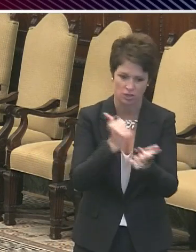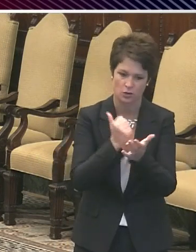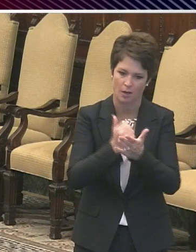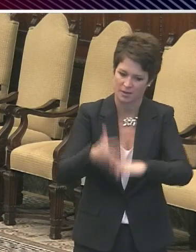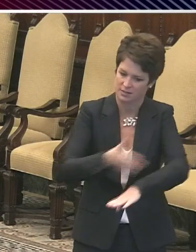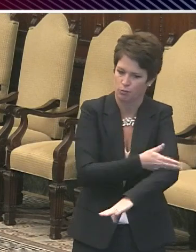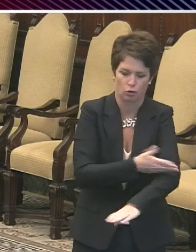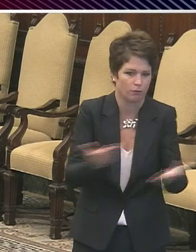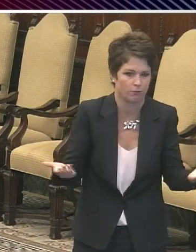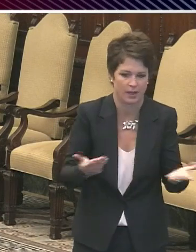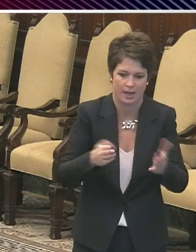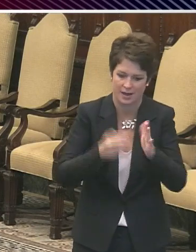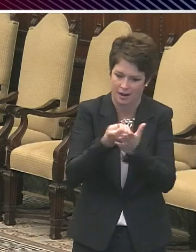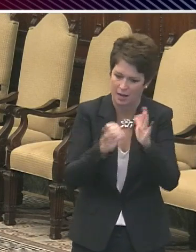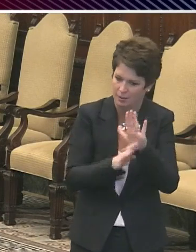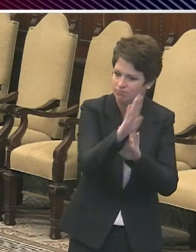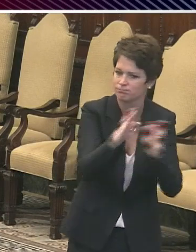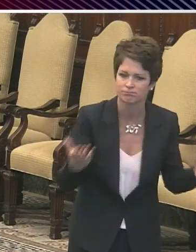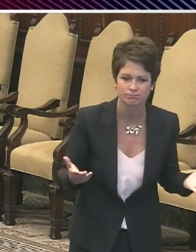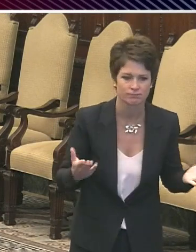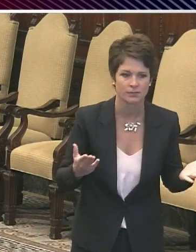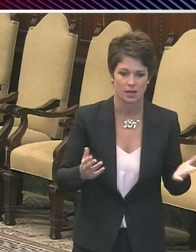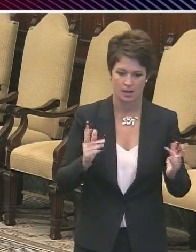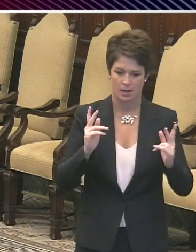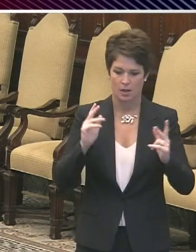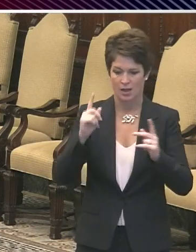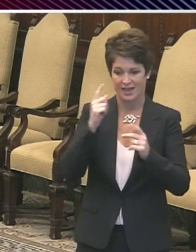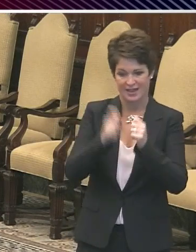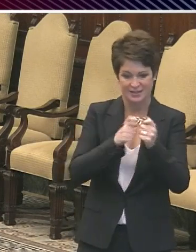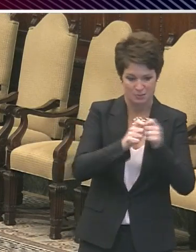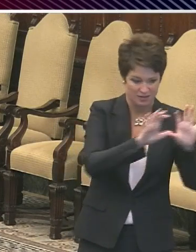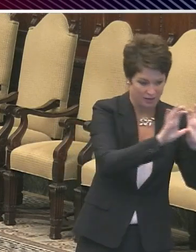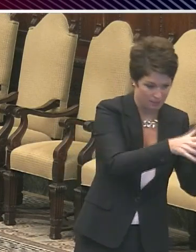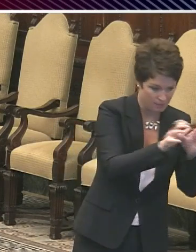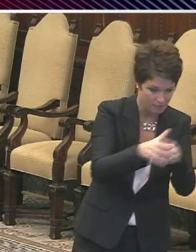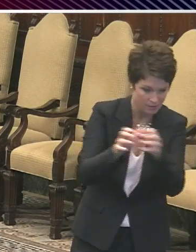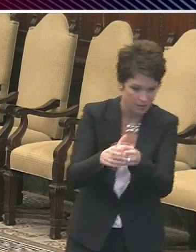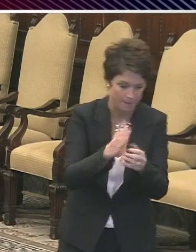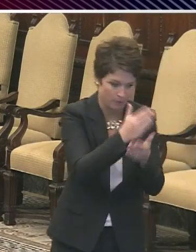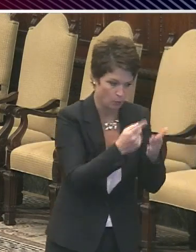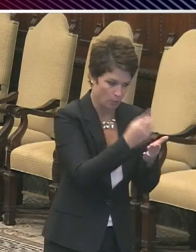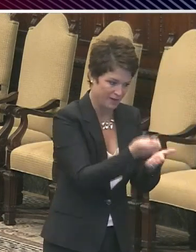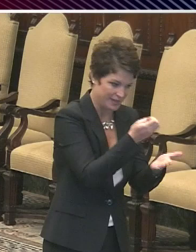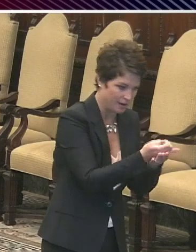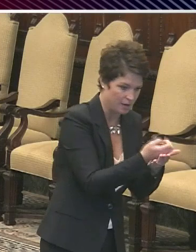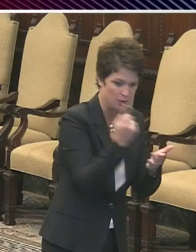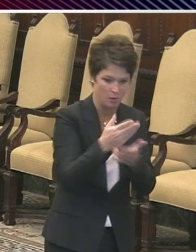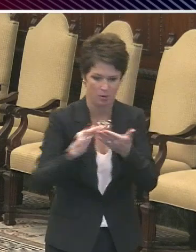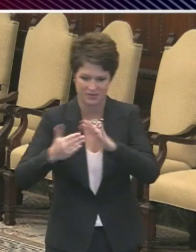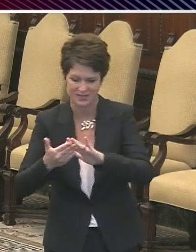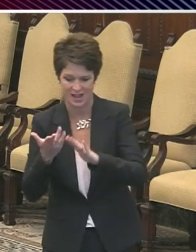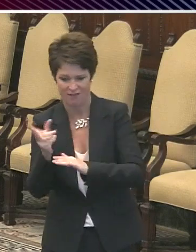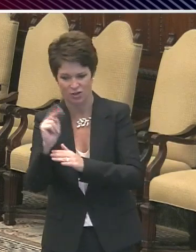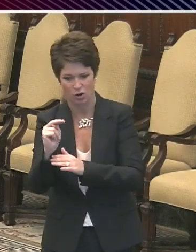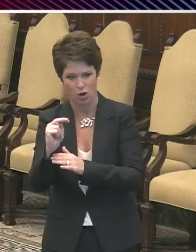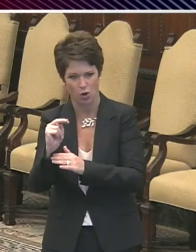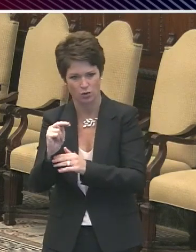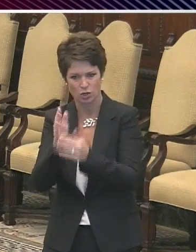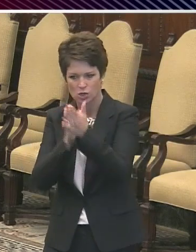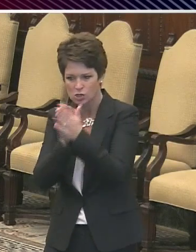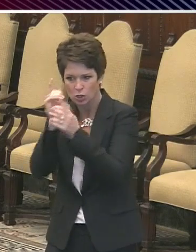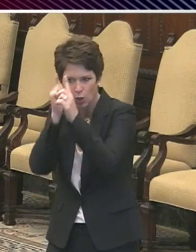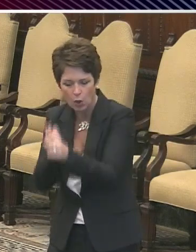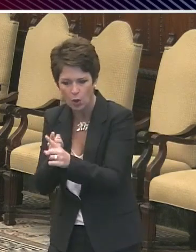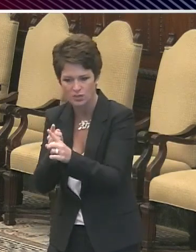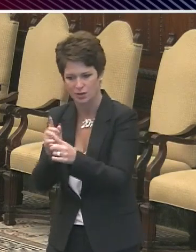this. And I understand why each individual sector or segment of the economy or of the city has their own interest in mind and